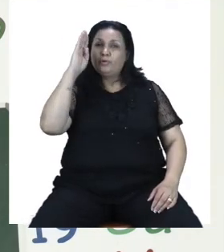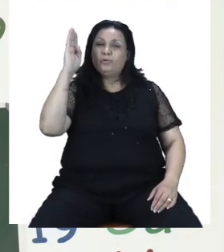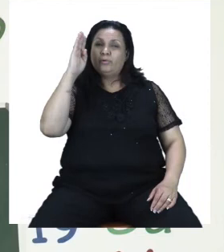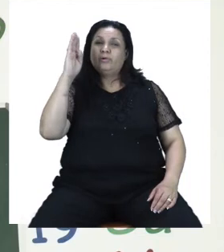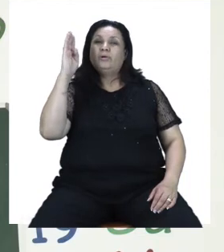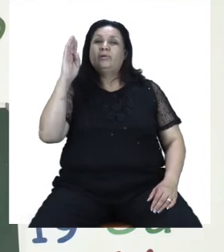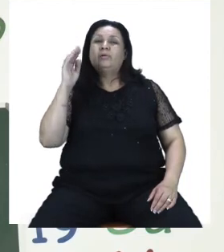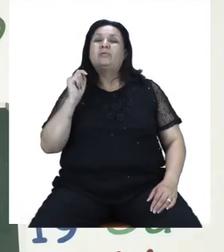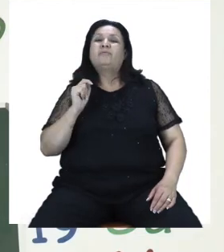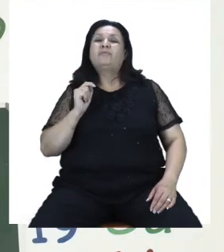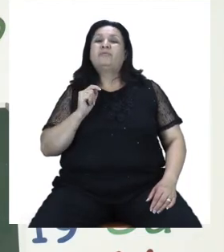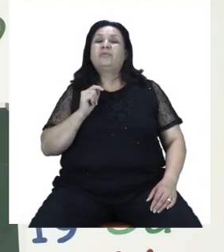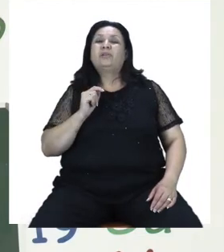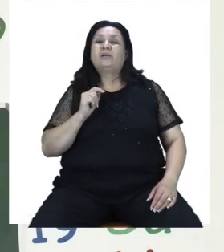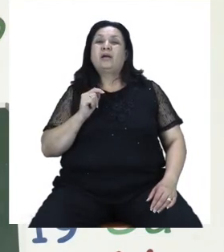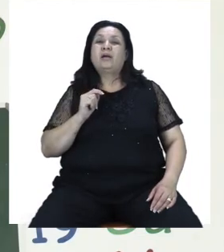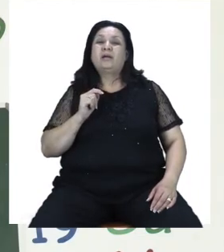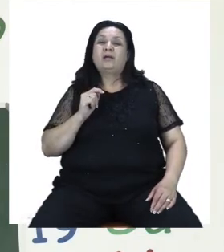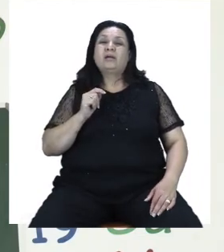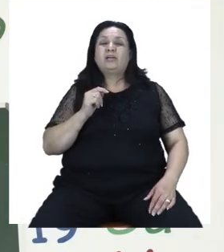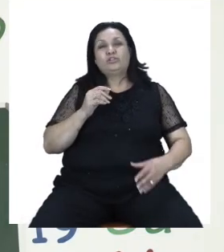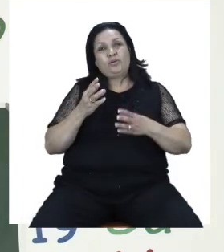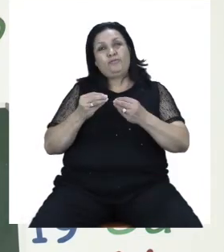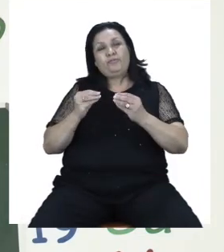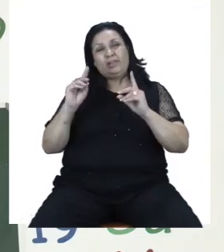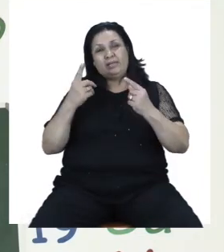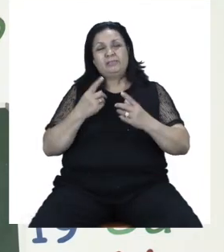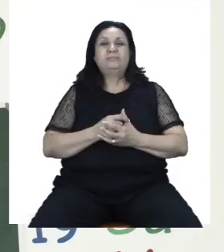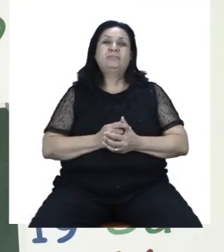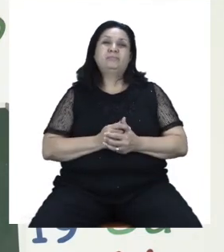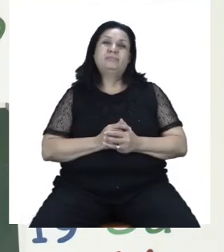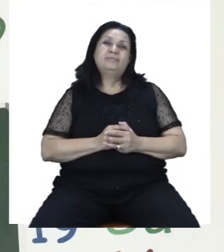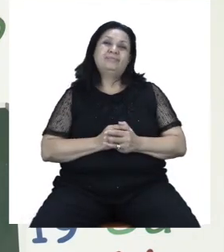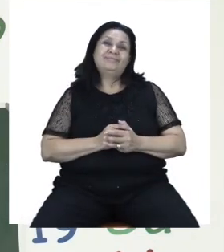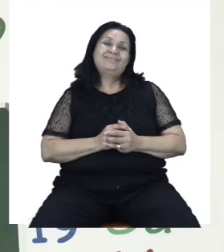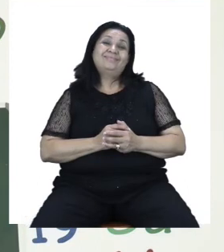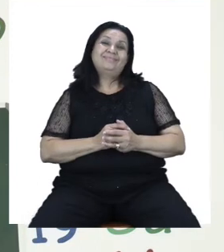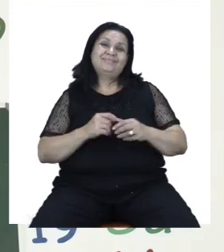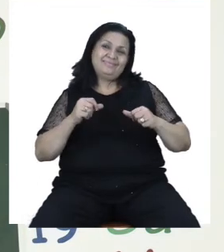soft things, you are going to color them blue. Have fun,